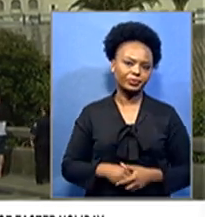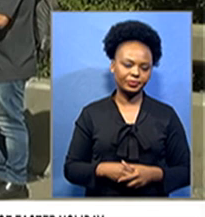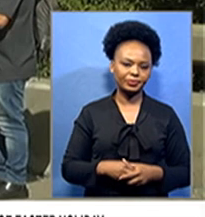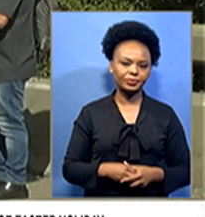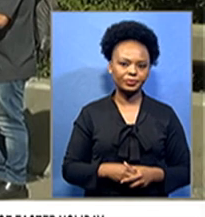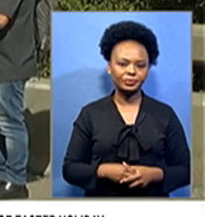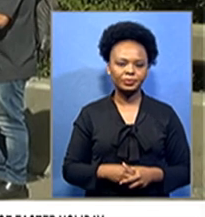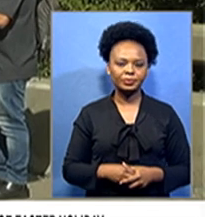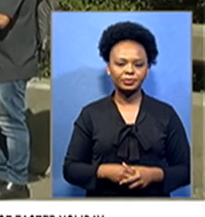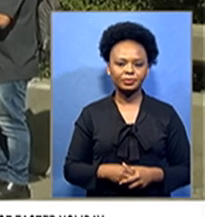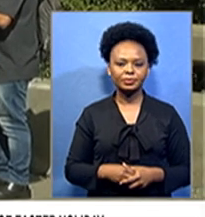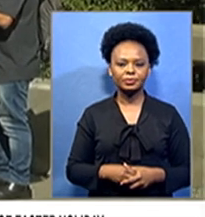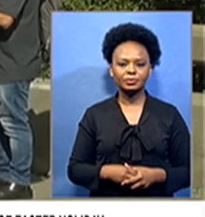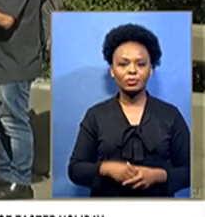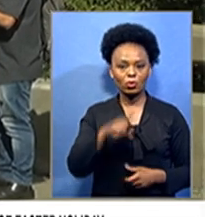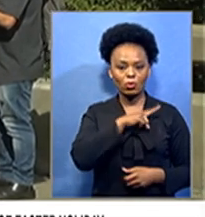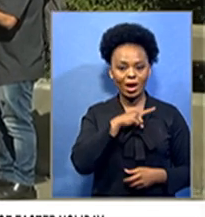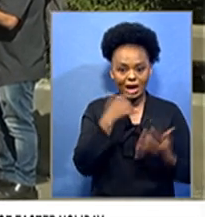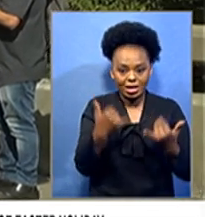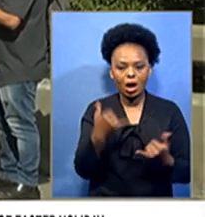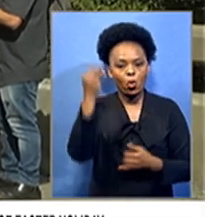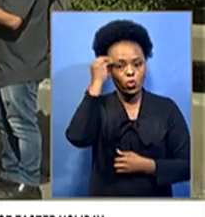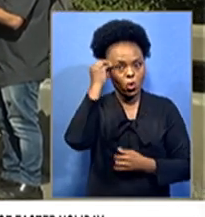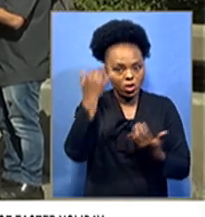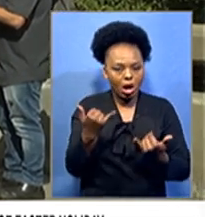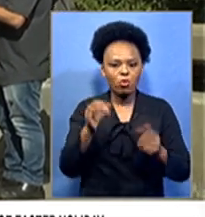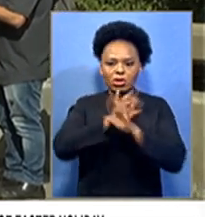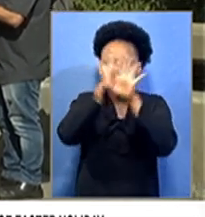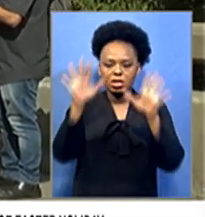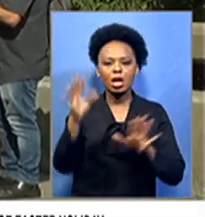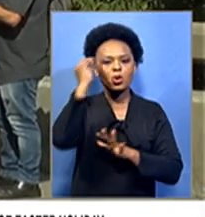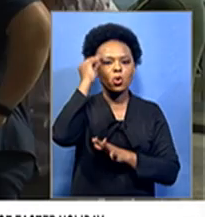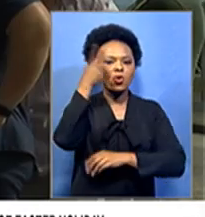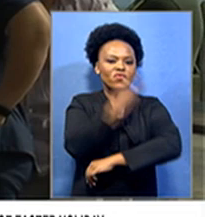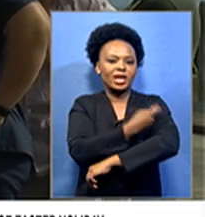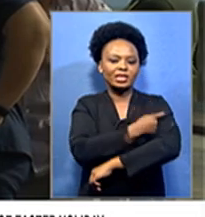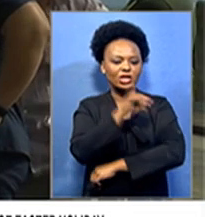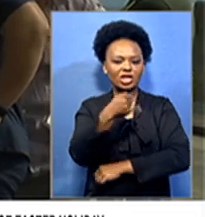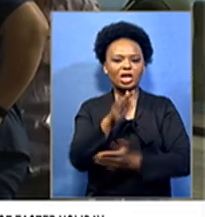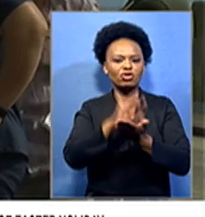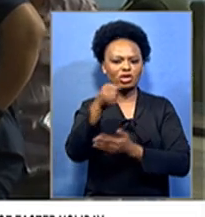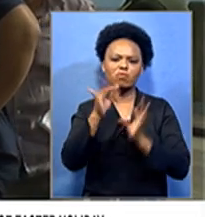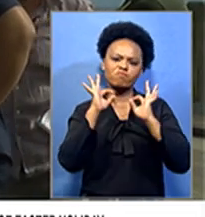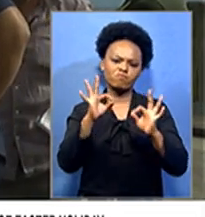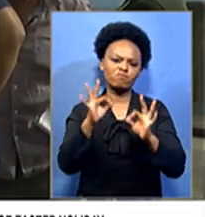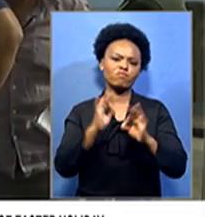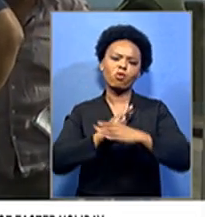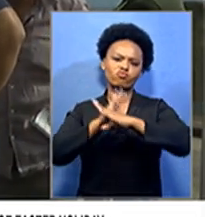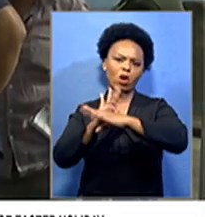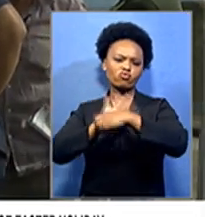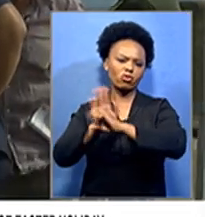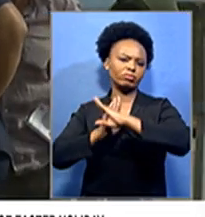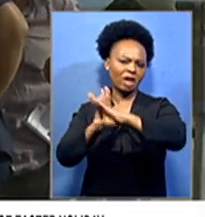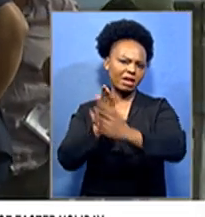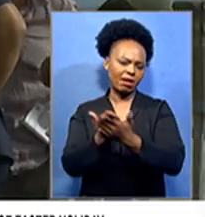vaccine. Yeah. Here we know we're giving people a vaccine and will not go back to them again. Okay. All right. Minister, I'll fire a couple of questions at you. A lot of viewers have been